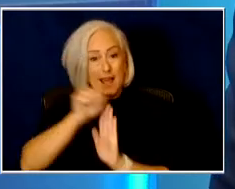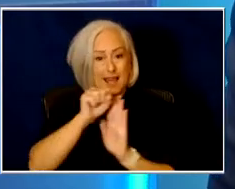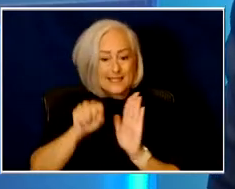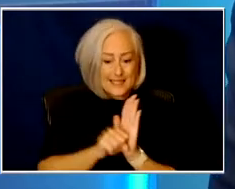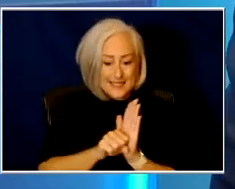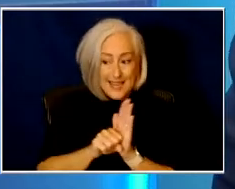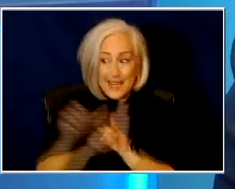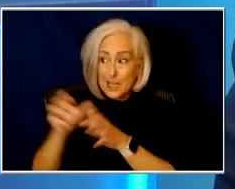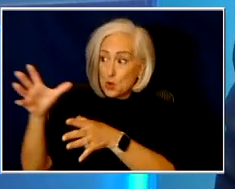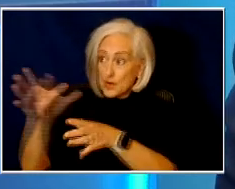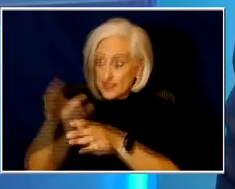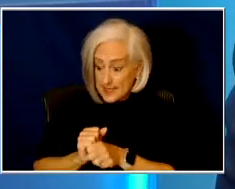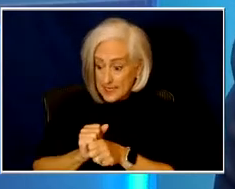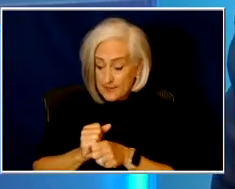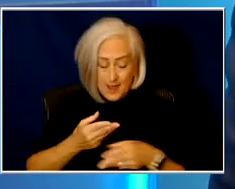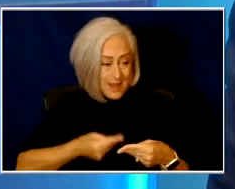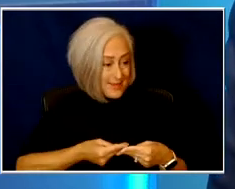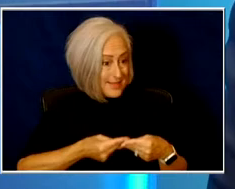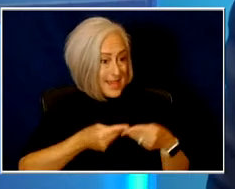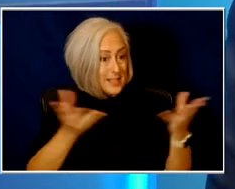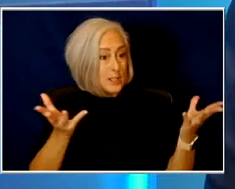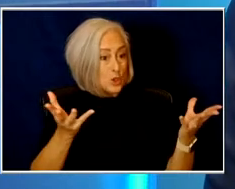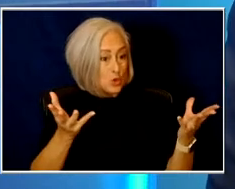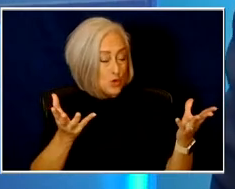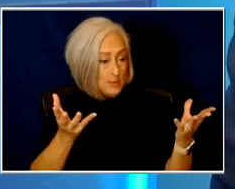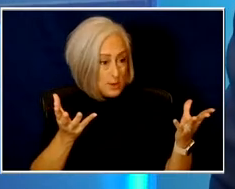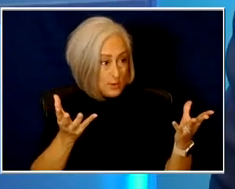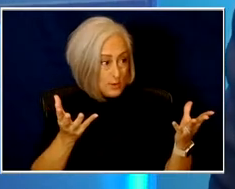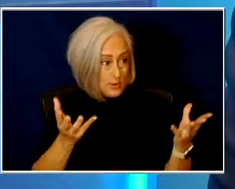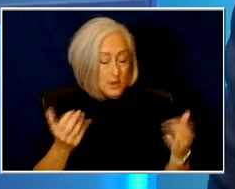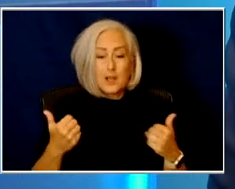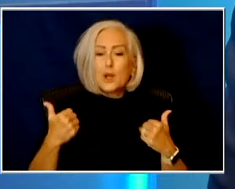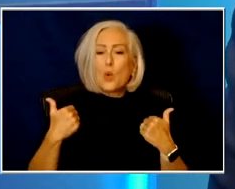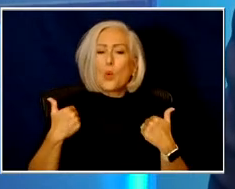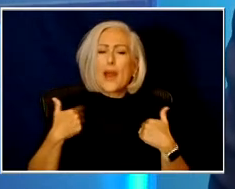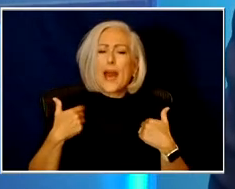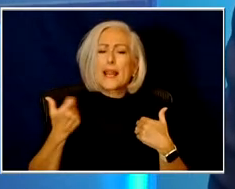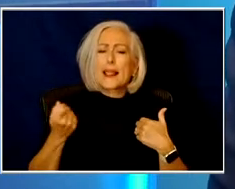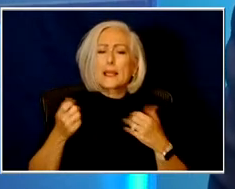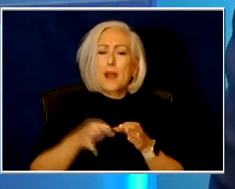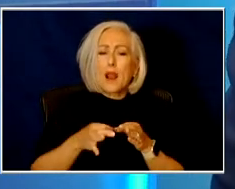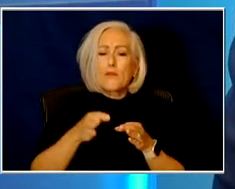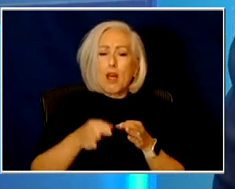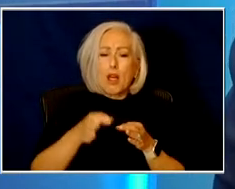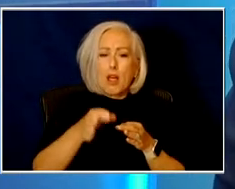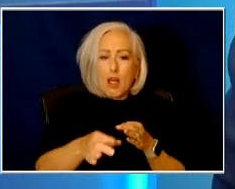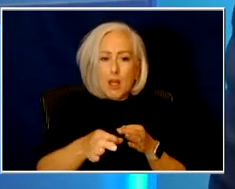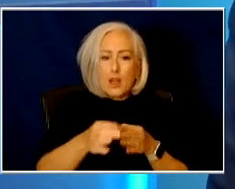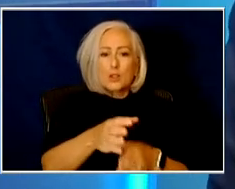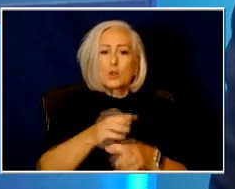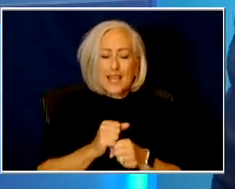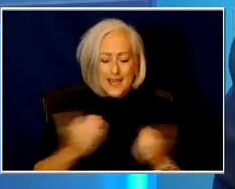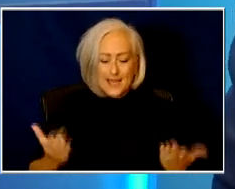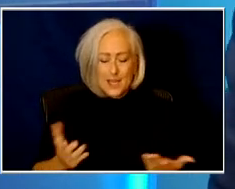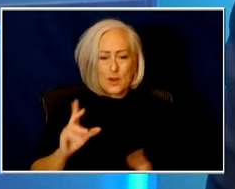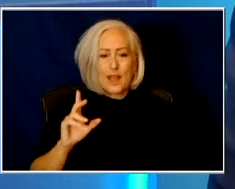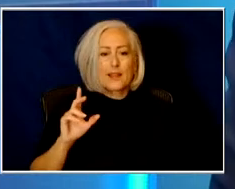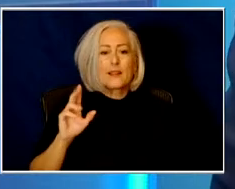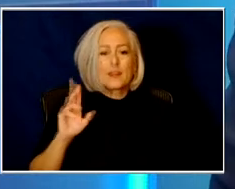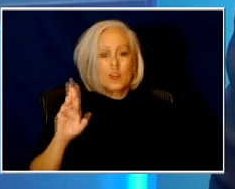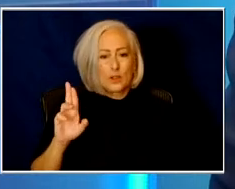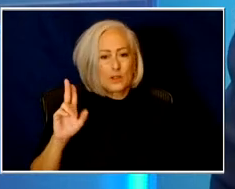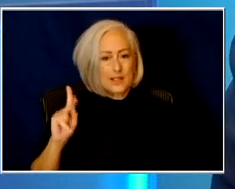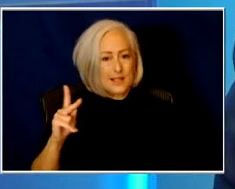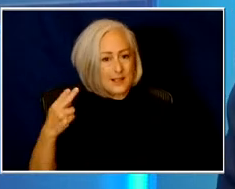so there was a bit of a delay for our supply getting in into the health system but it is here now and